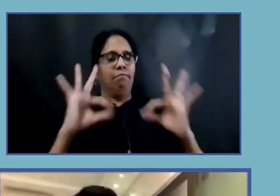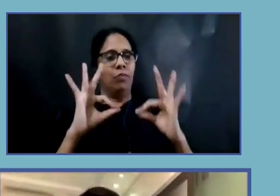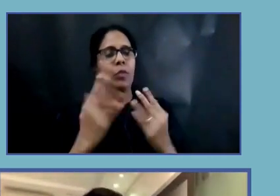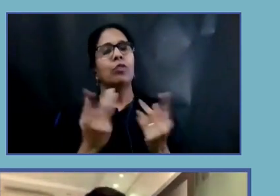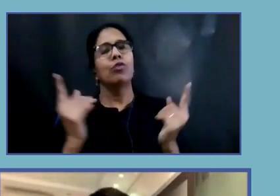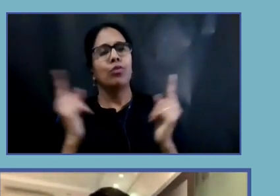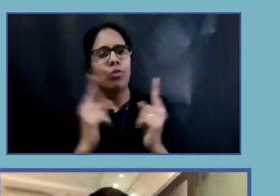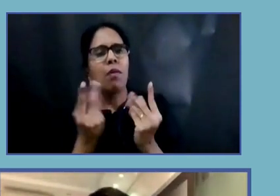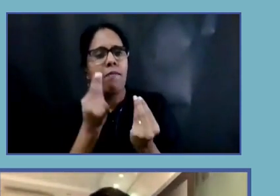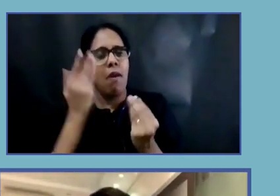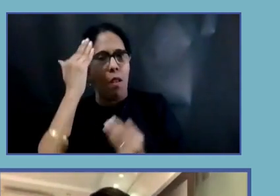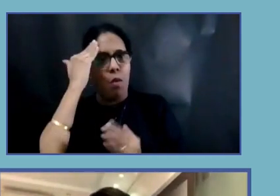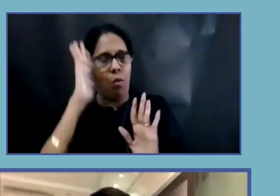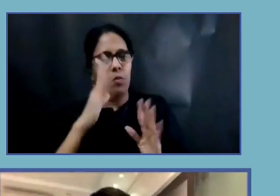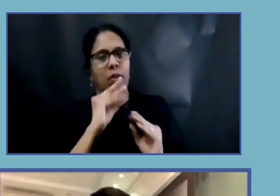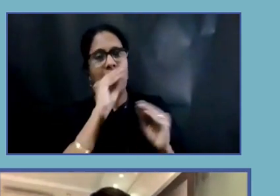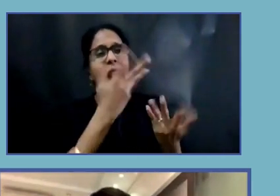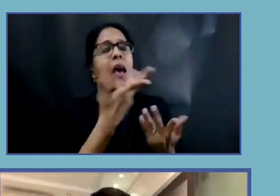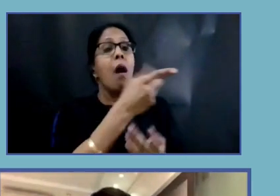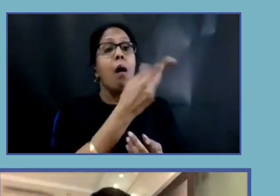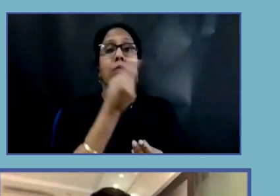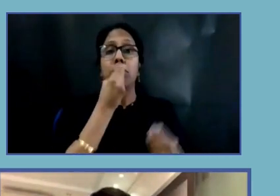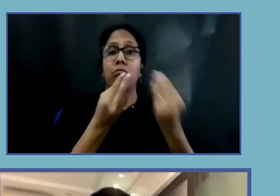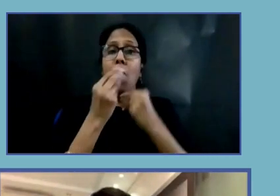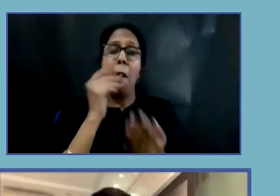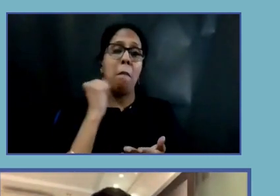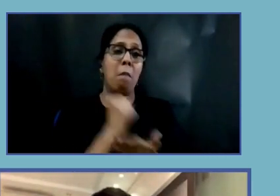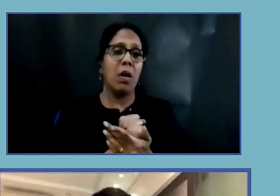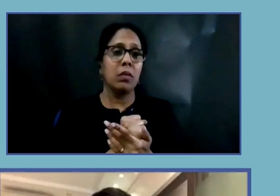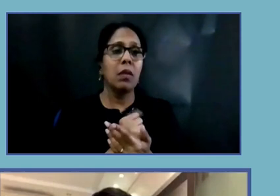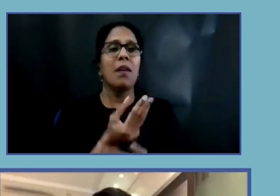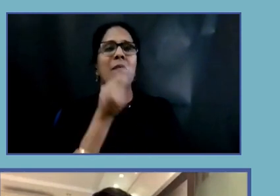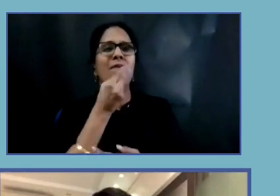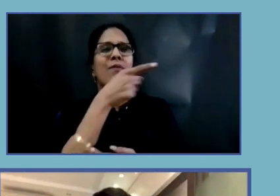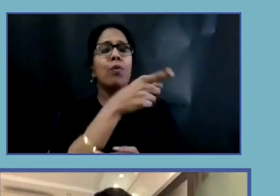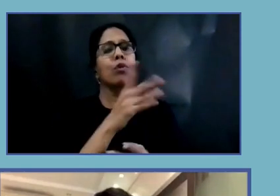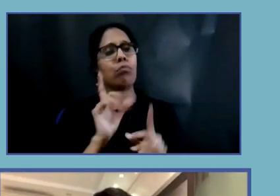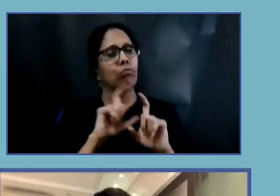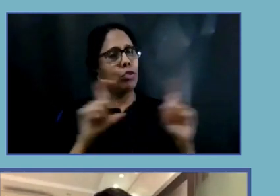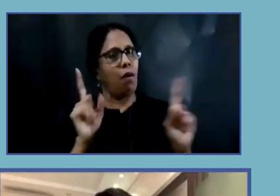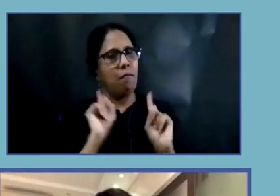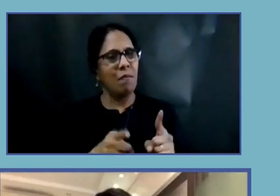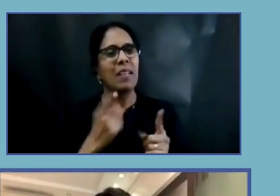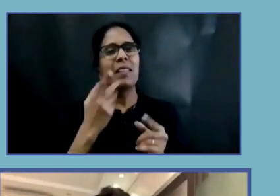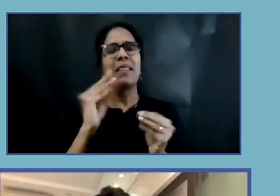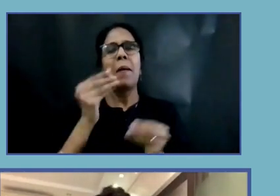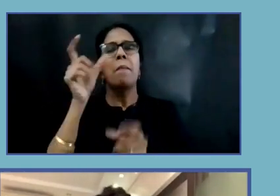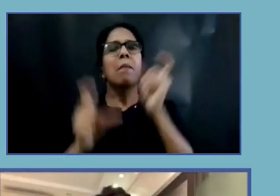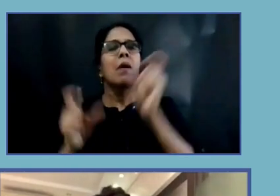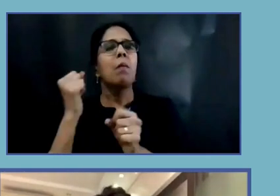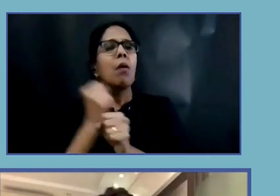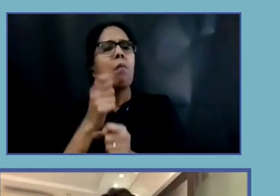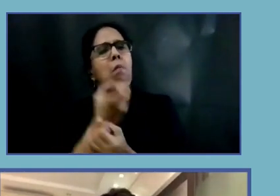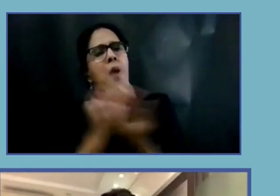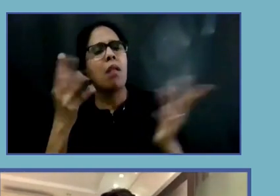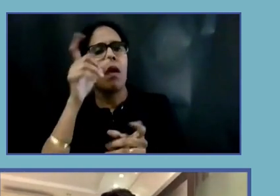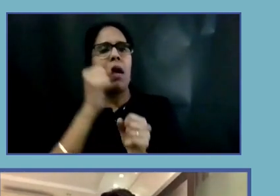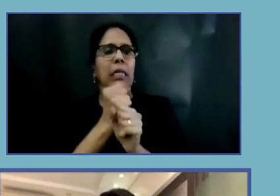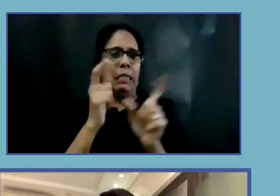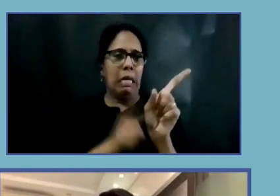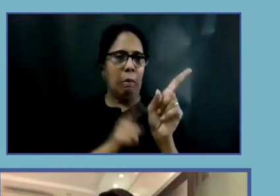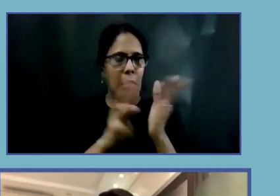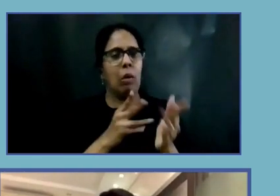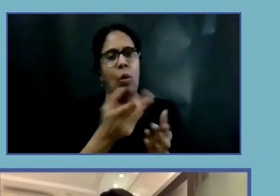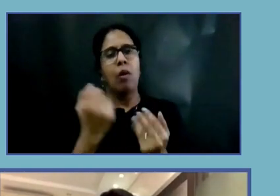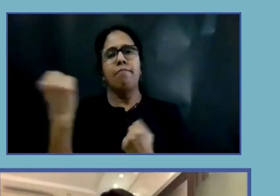you have to eat right. You know, most of the people, they go to the gym, they do some kind of, you know, exercises, but they